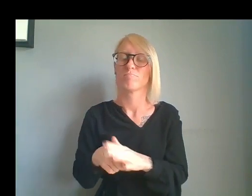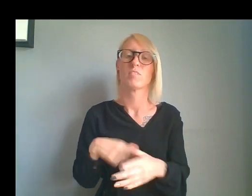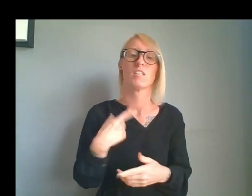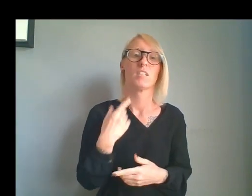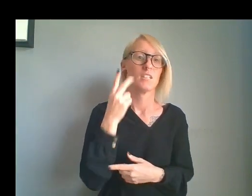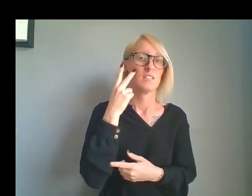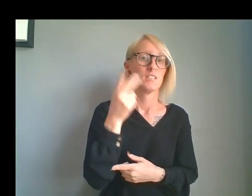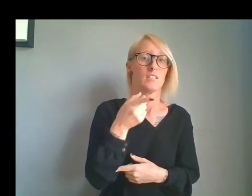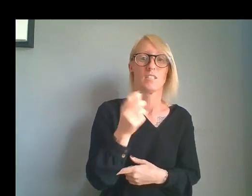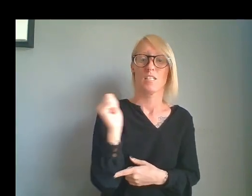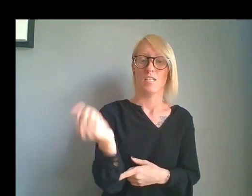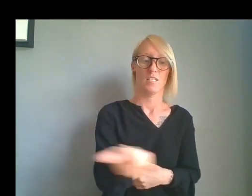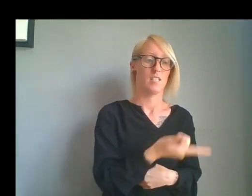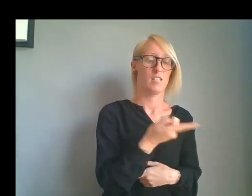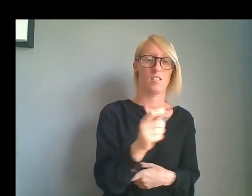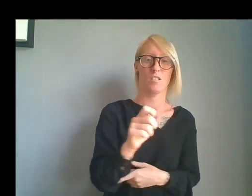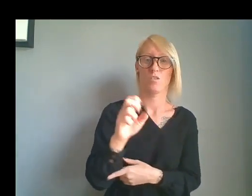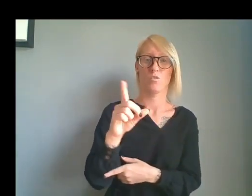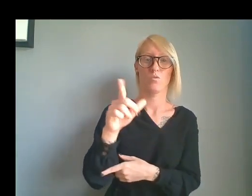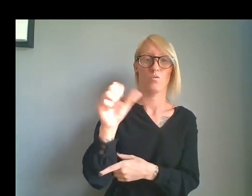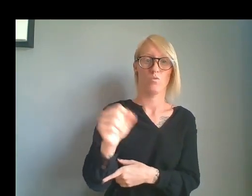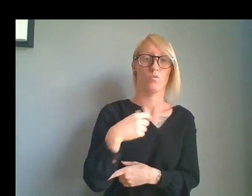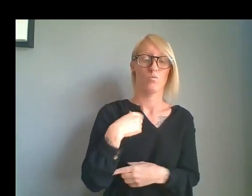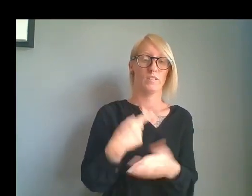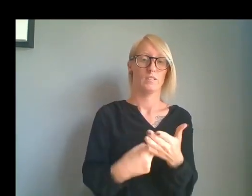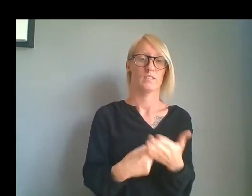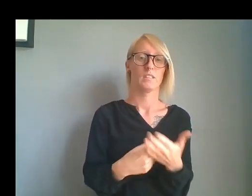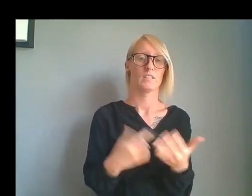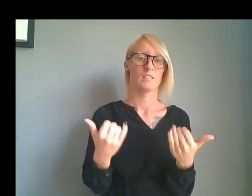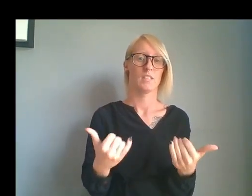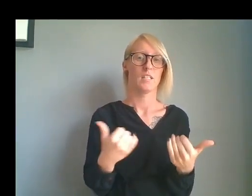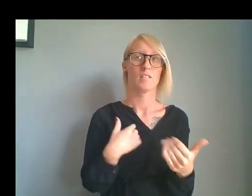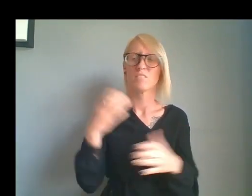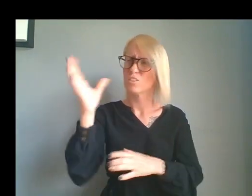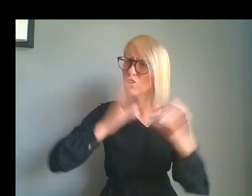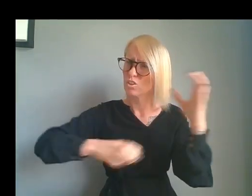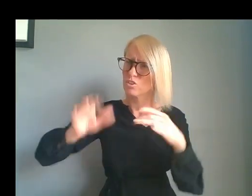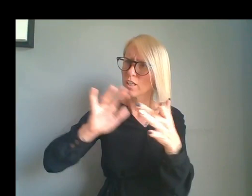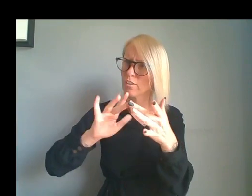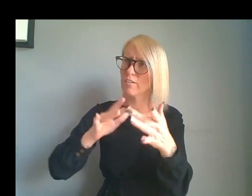today, just make sure you just spend some time surfing the web and see what other people are doing.